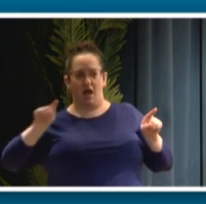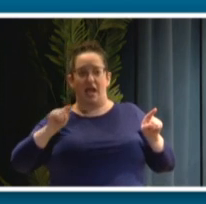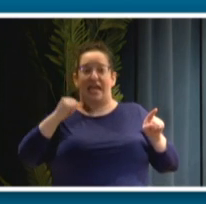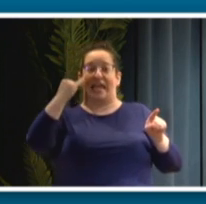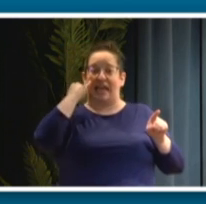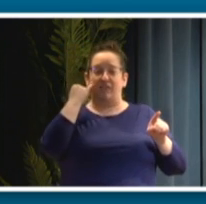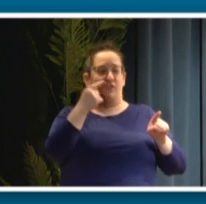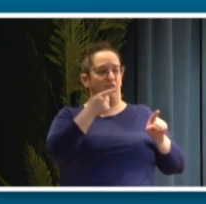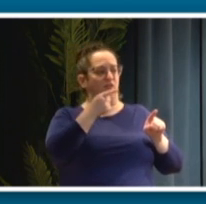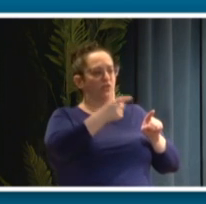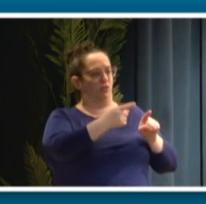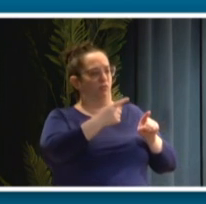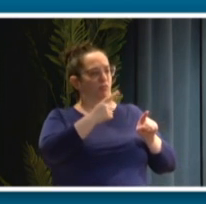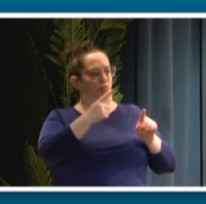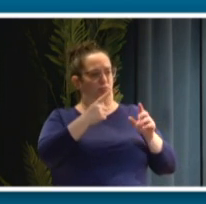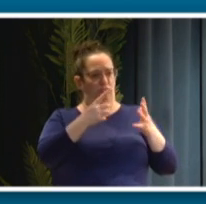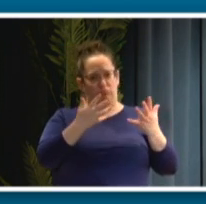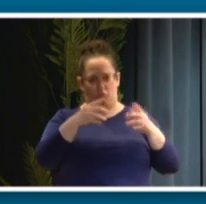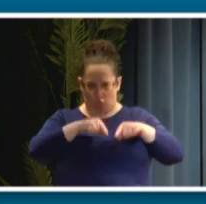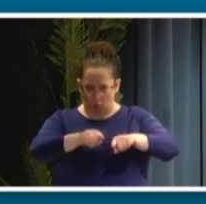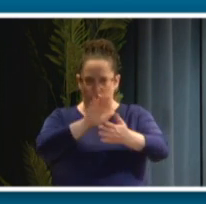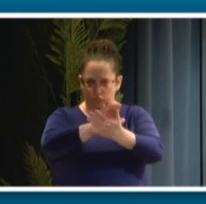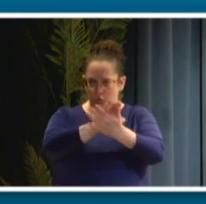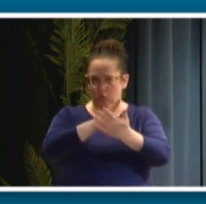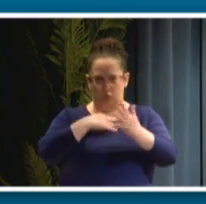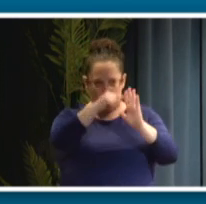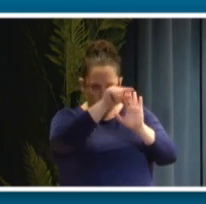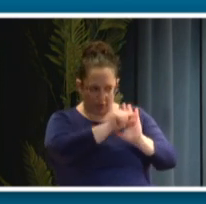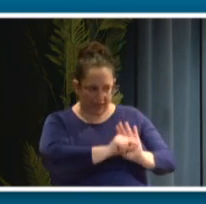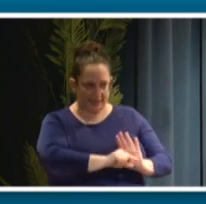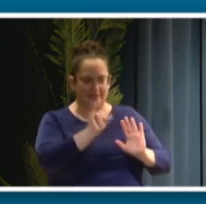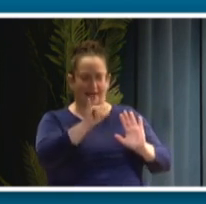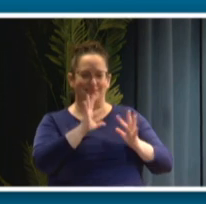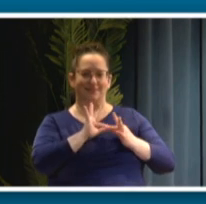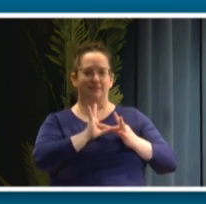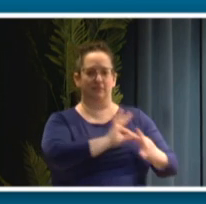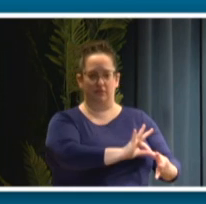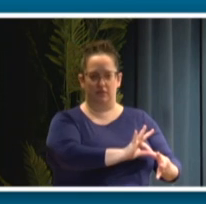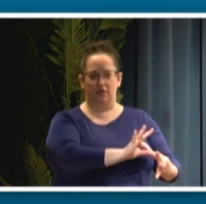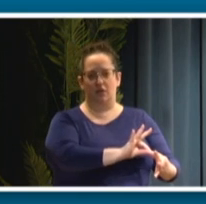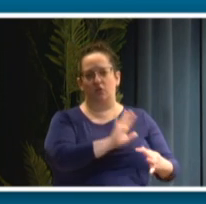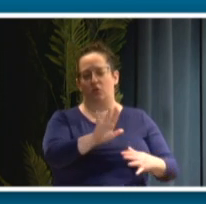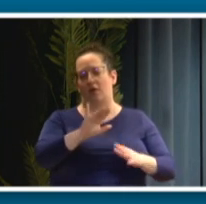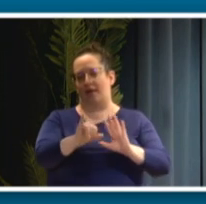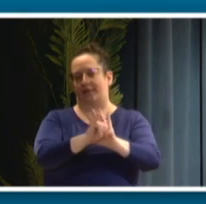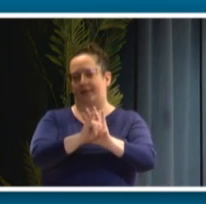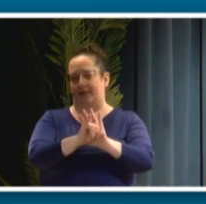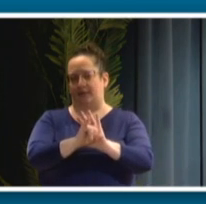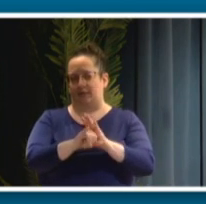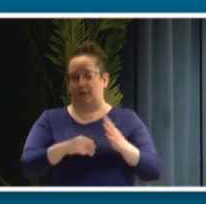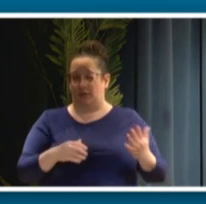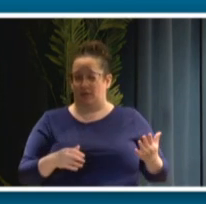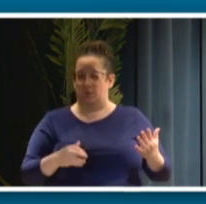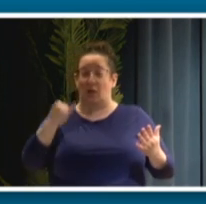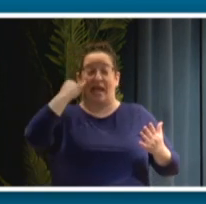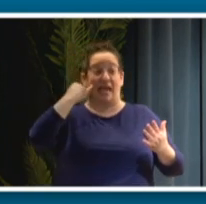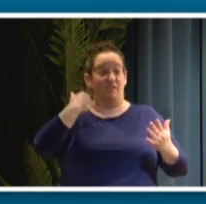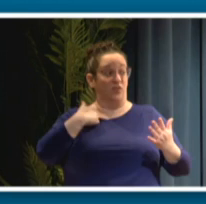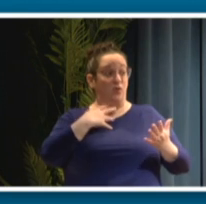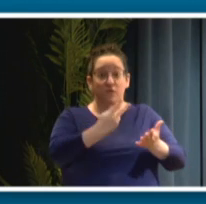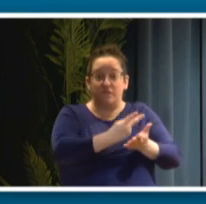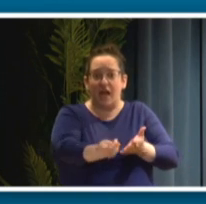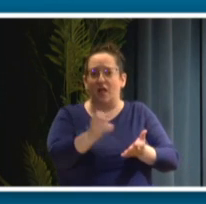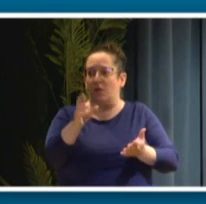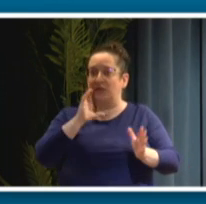Right. And so it's a lot of pressure. Yeah. And it does weird. It can do some damage. I think people really believe that if you